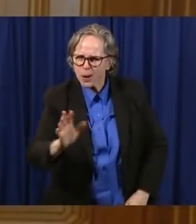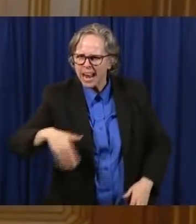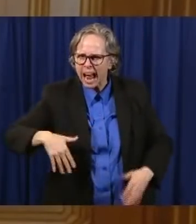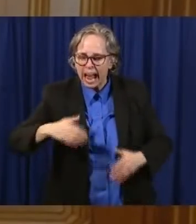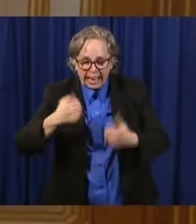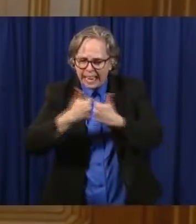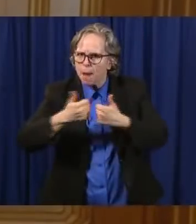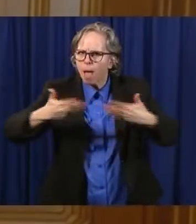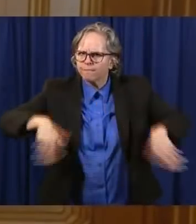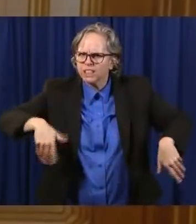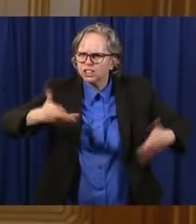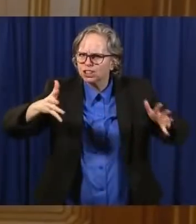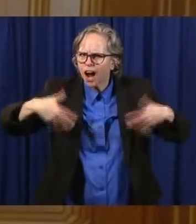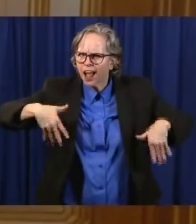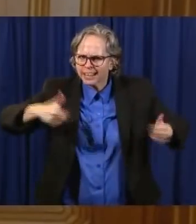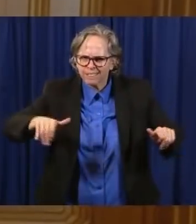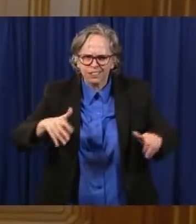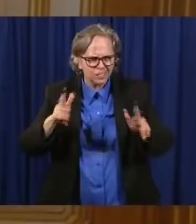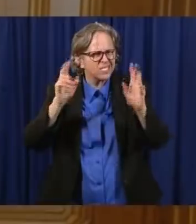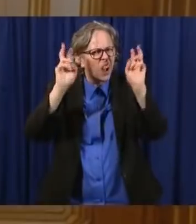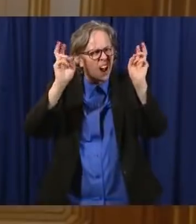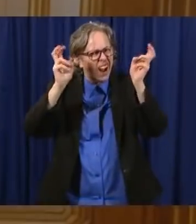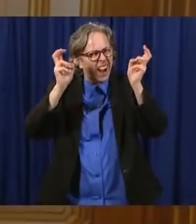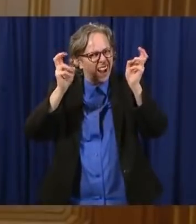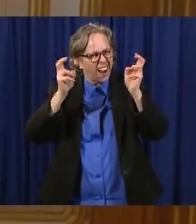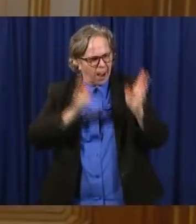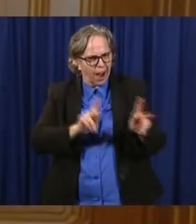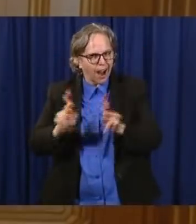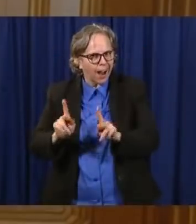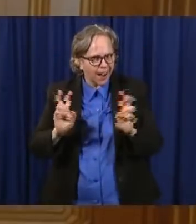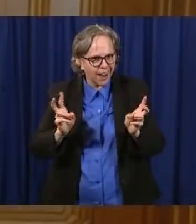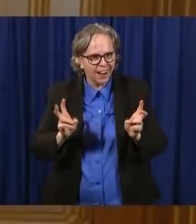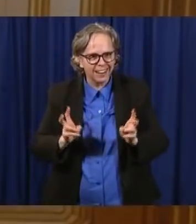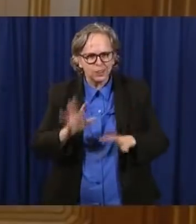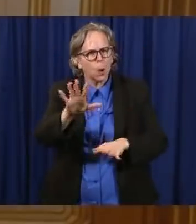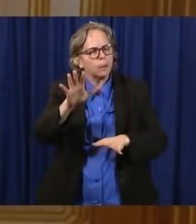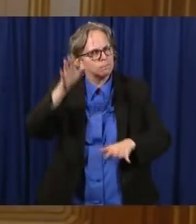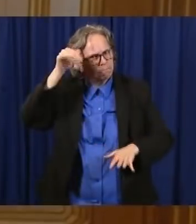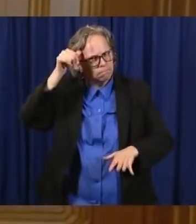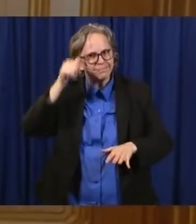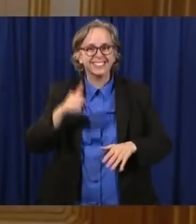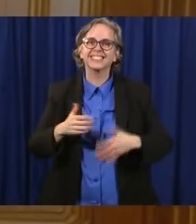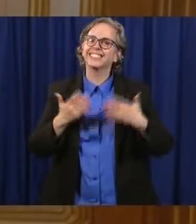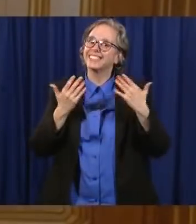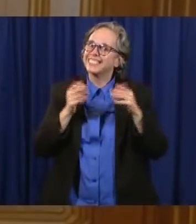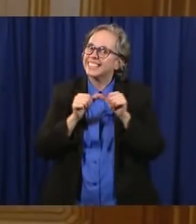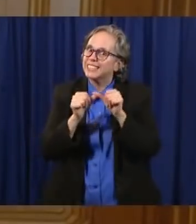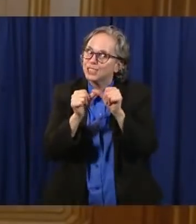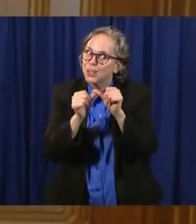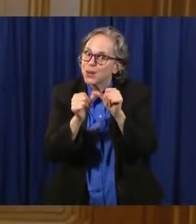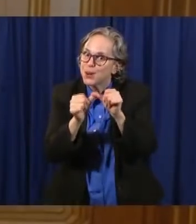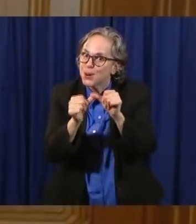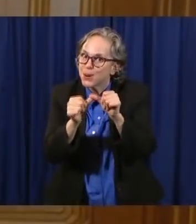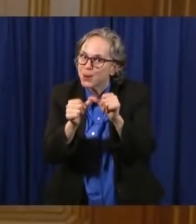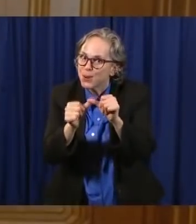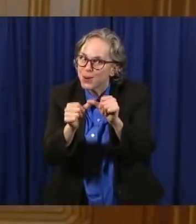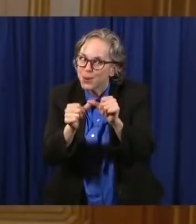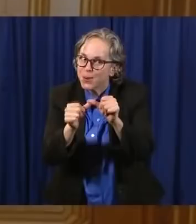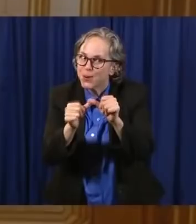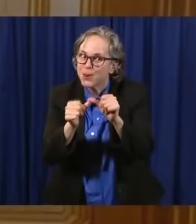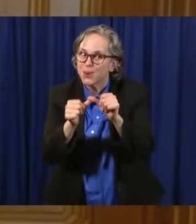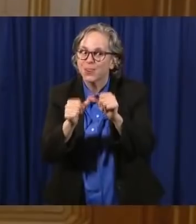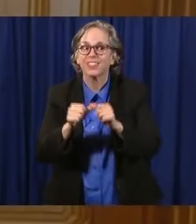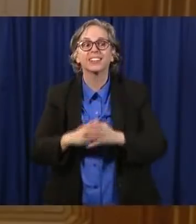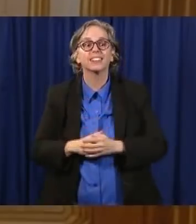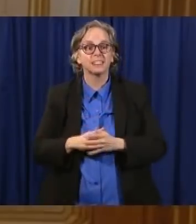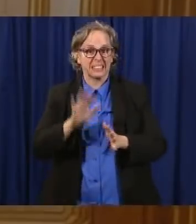the rosy scenario, the optimistic projections that you've seen in the last